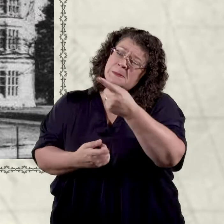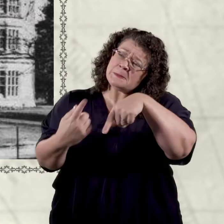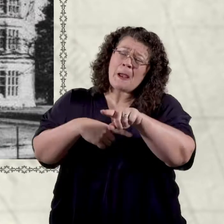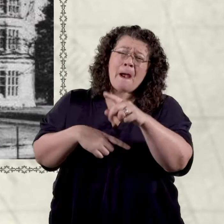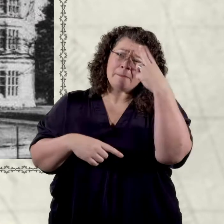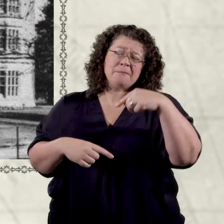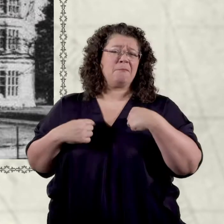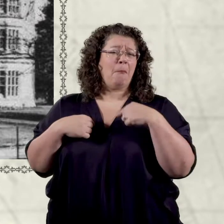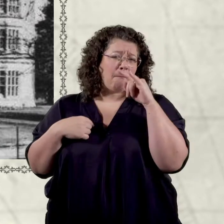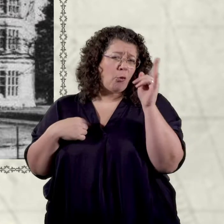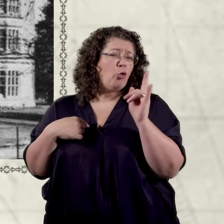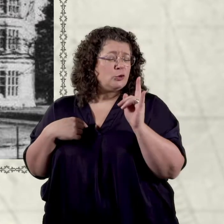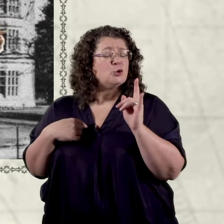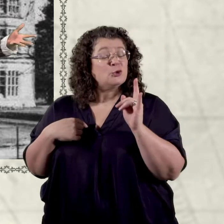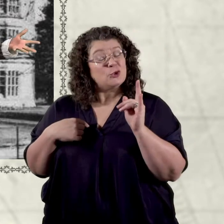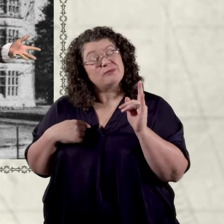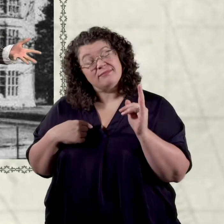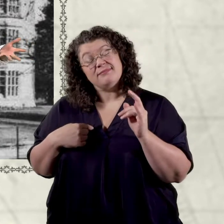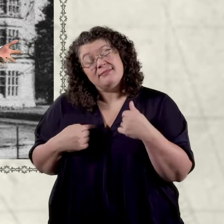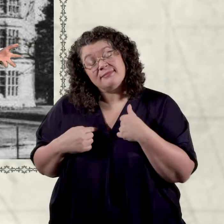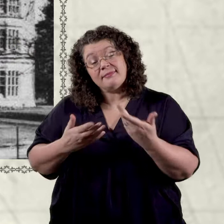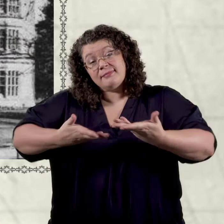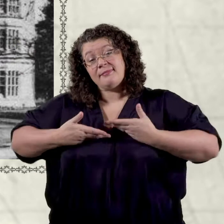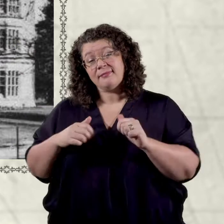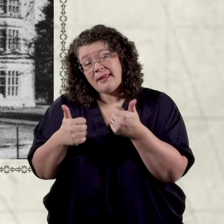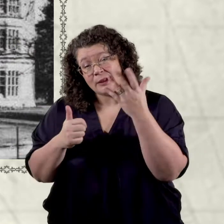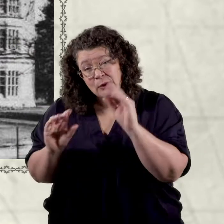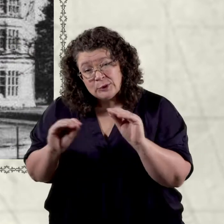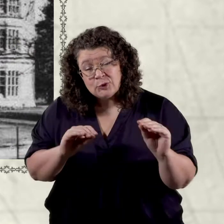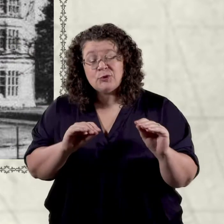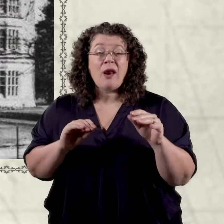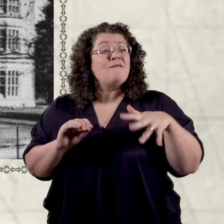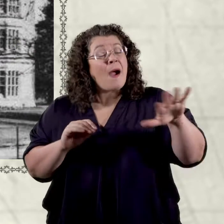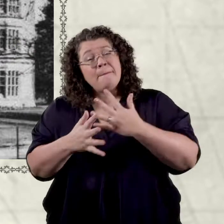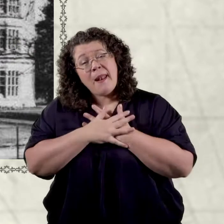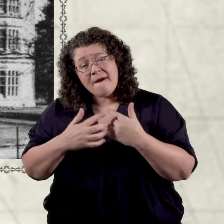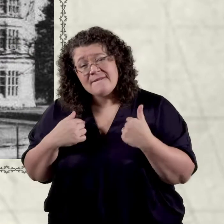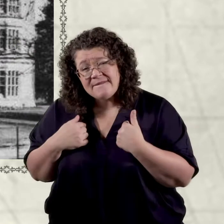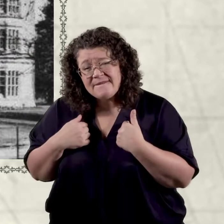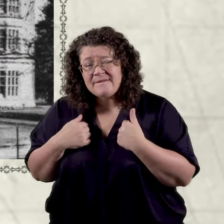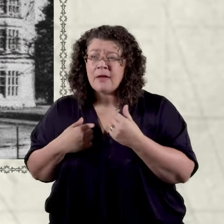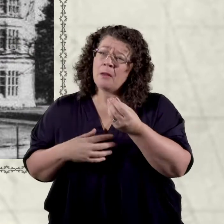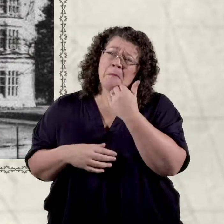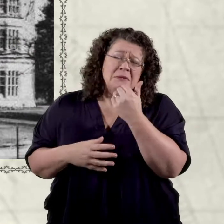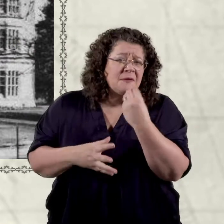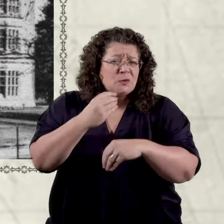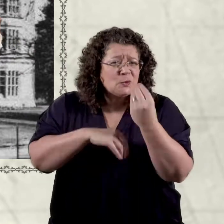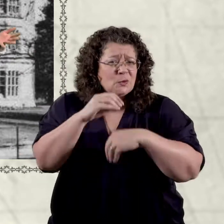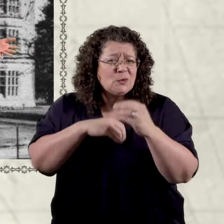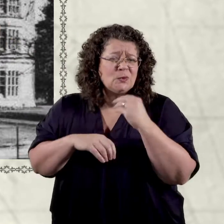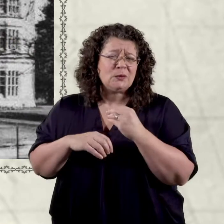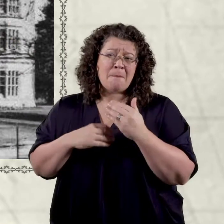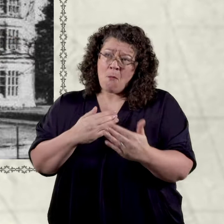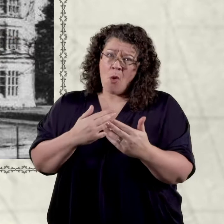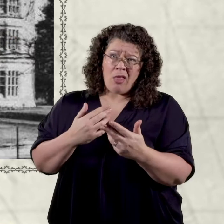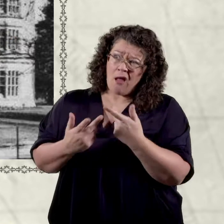would say I'm posh. Well, I was given an education, love from my family, food in my belly, which